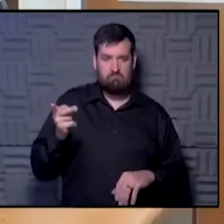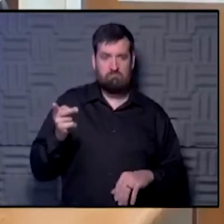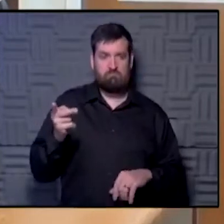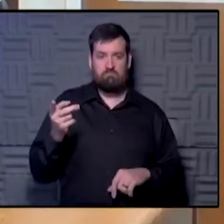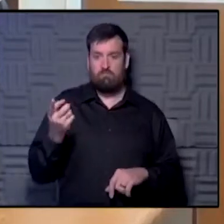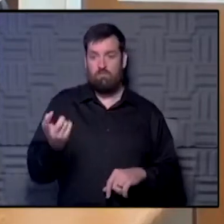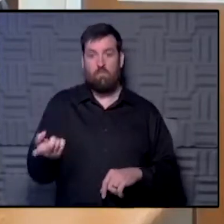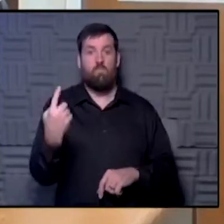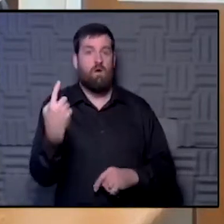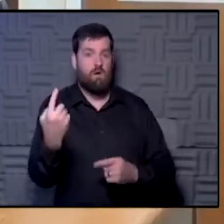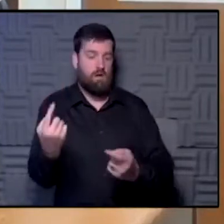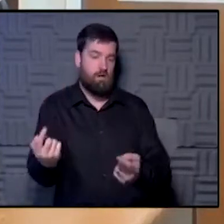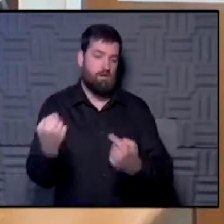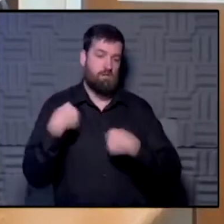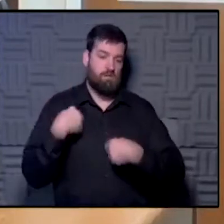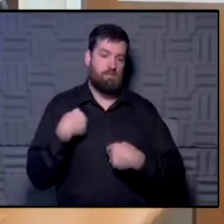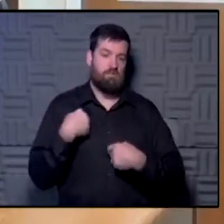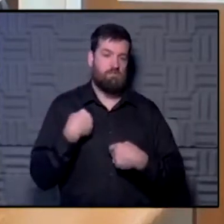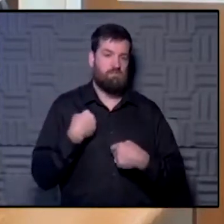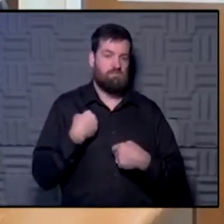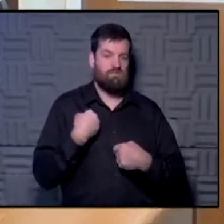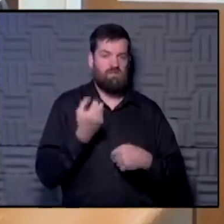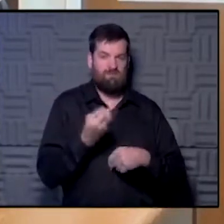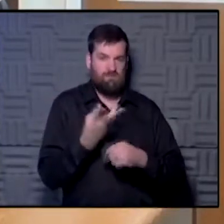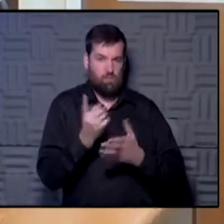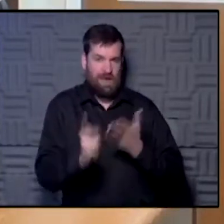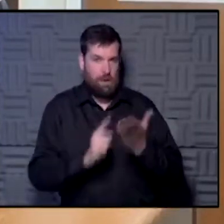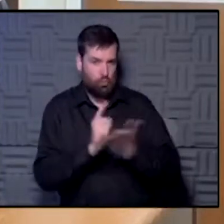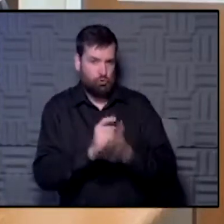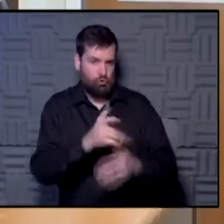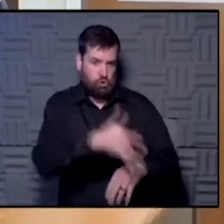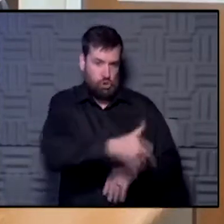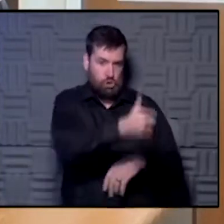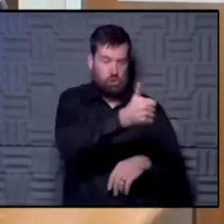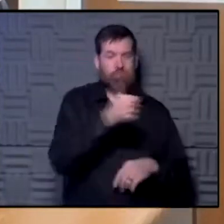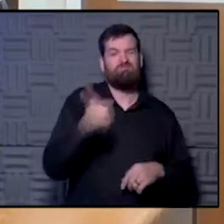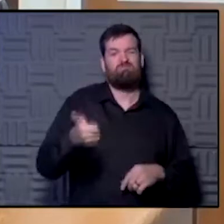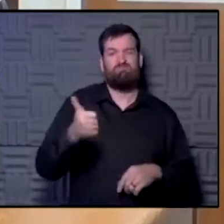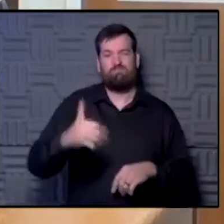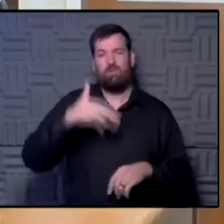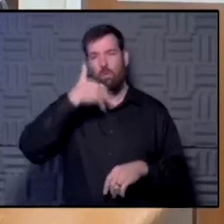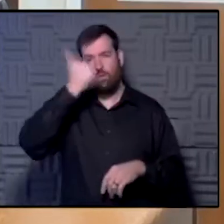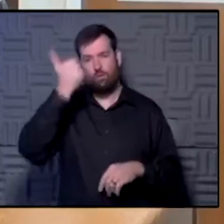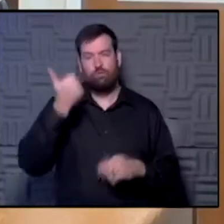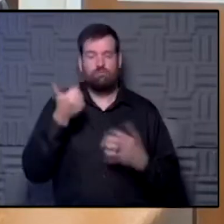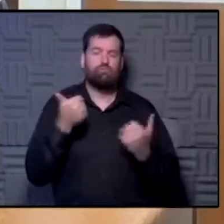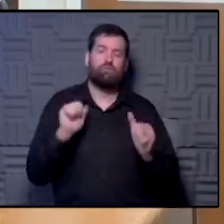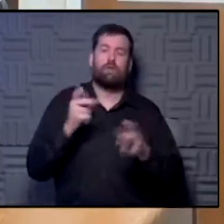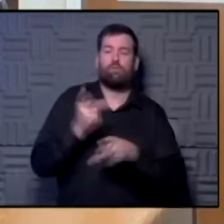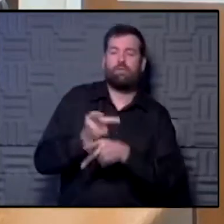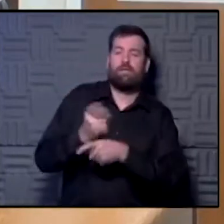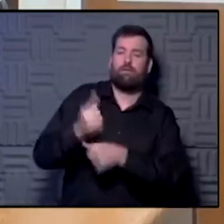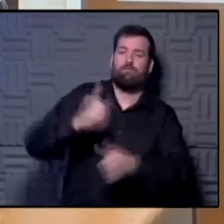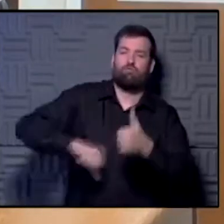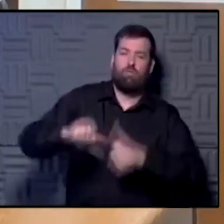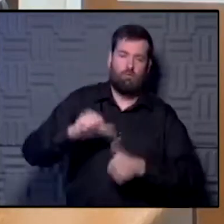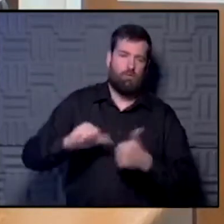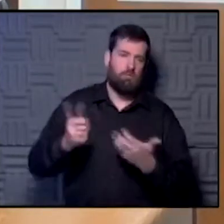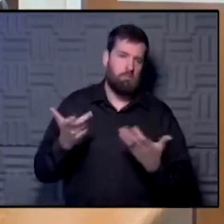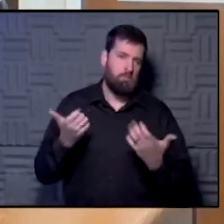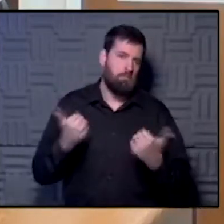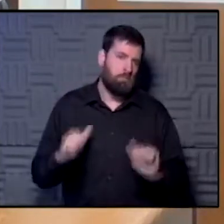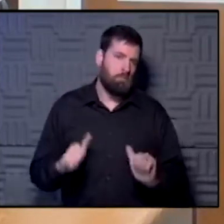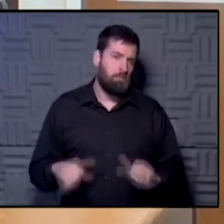came in a couple hours earlier than the other did. And they're elderly. They try to care for each other, and